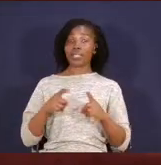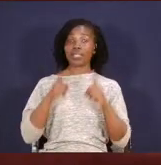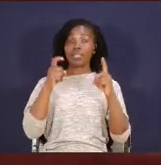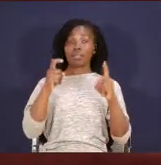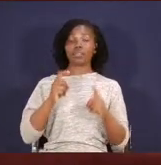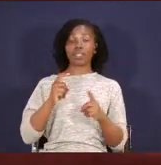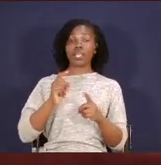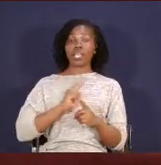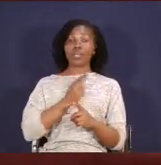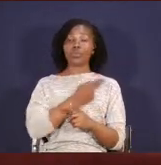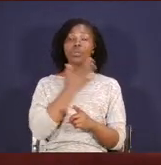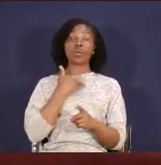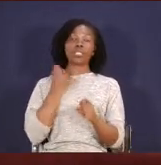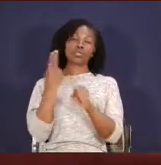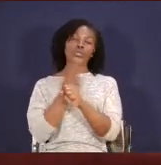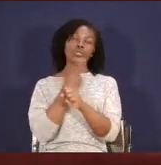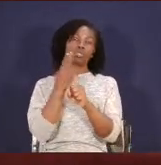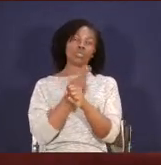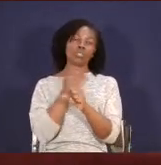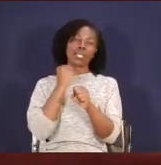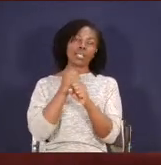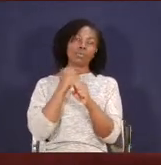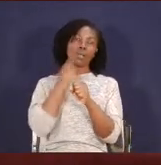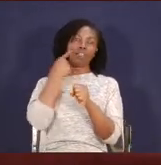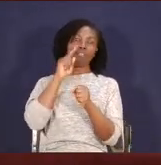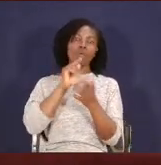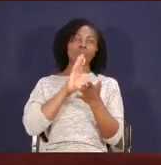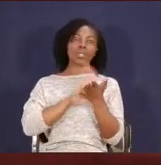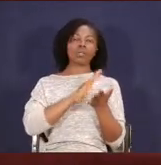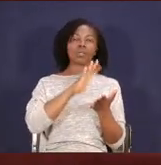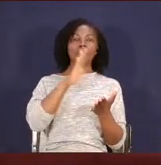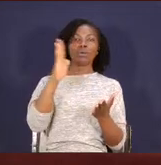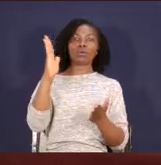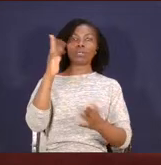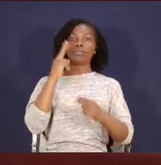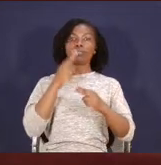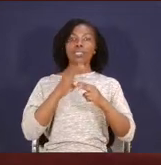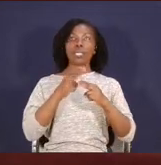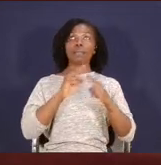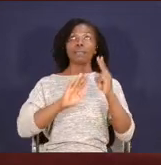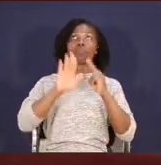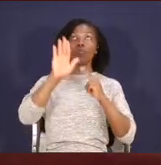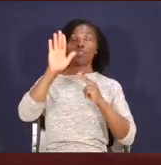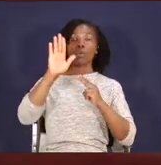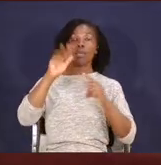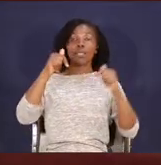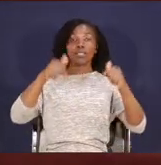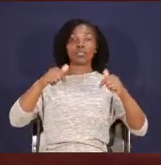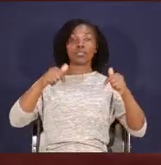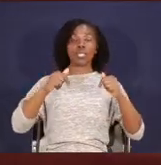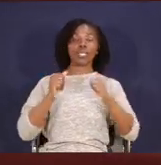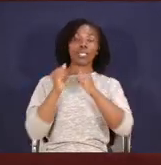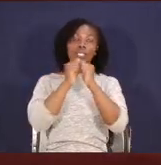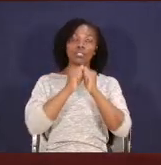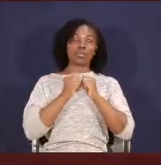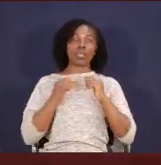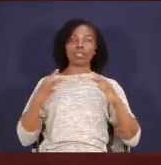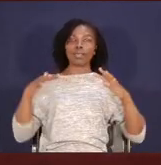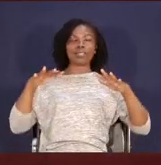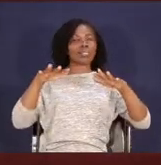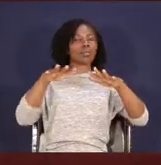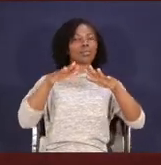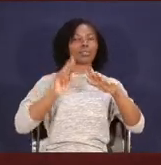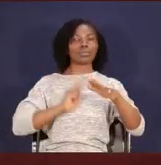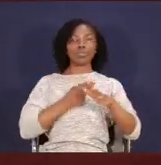to deploy them and put them to work for the glory of your name. And therefore, today, as a congregation, we appreciate you as